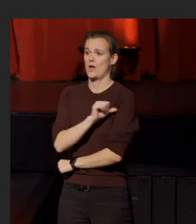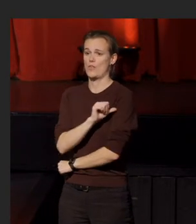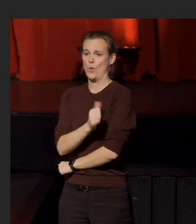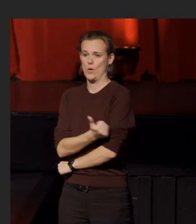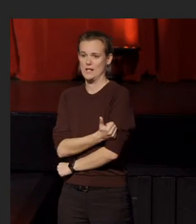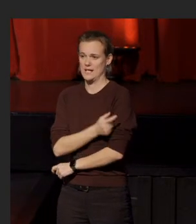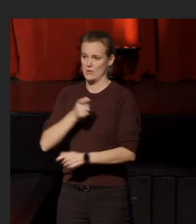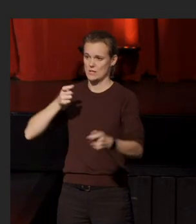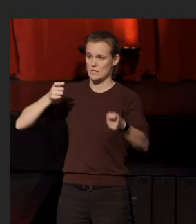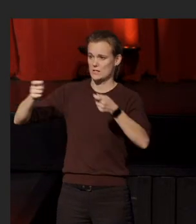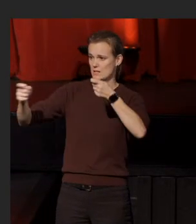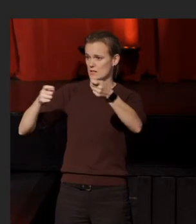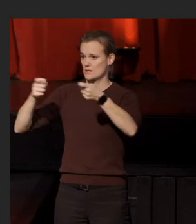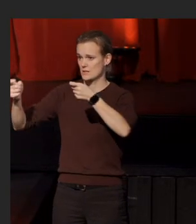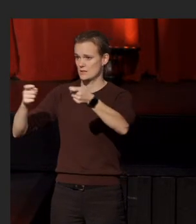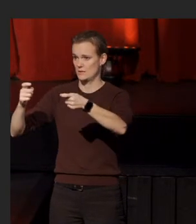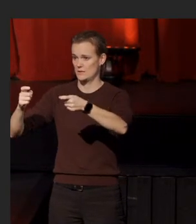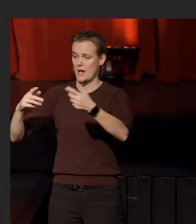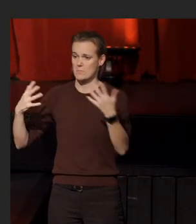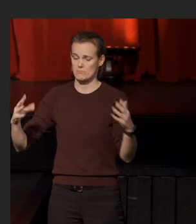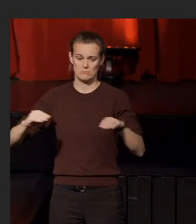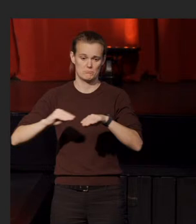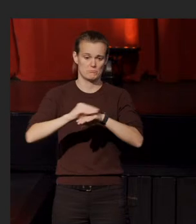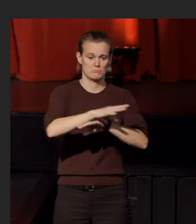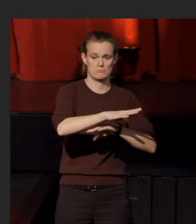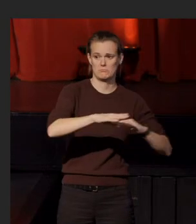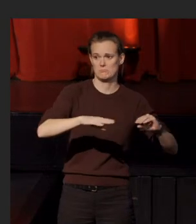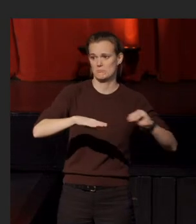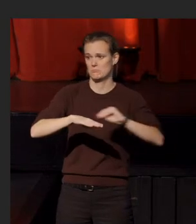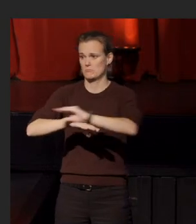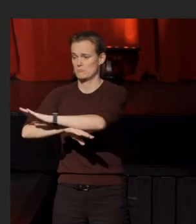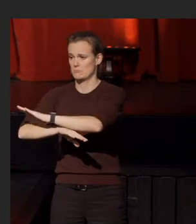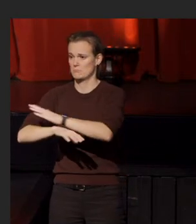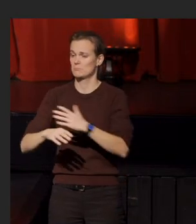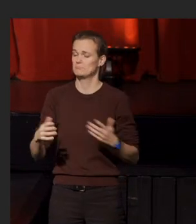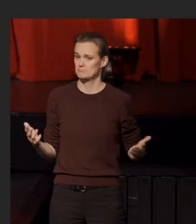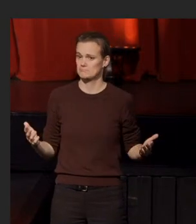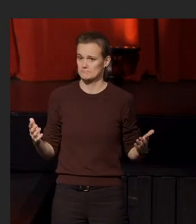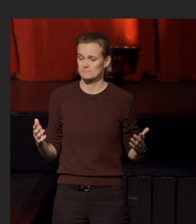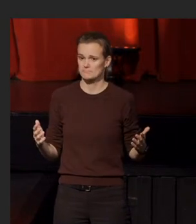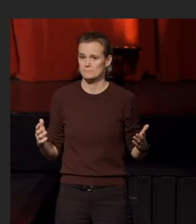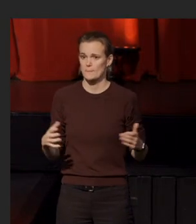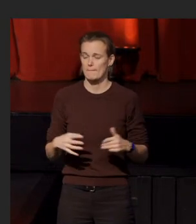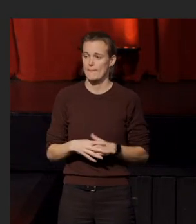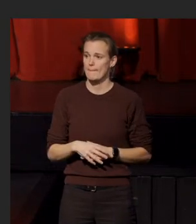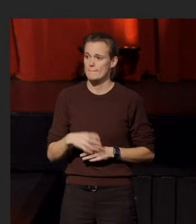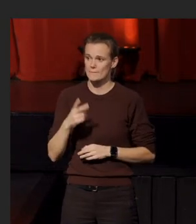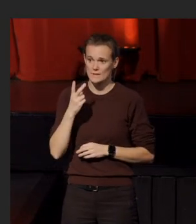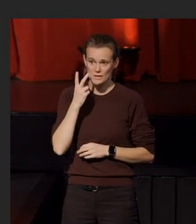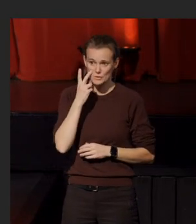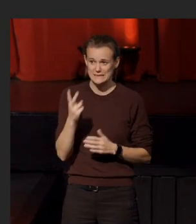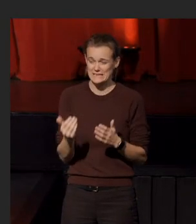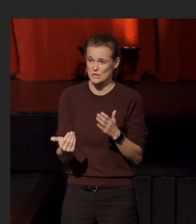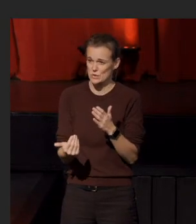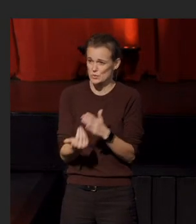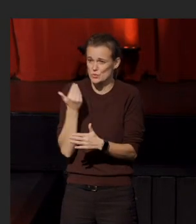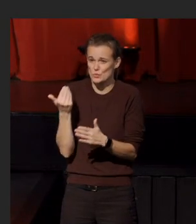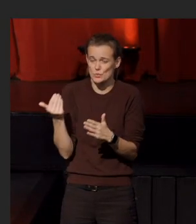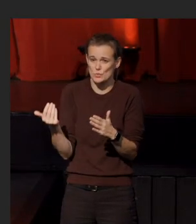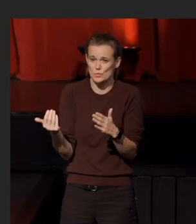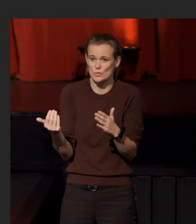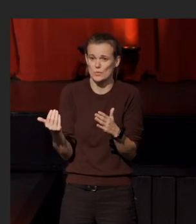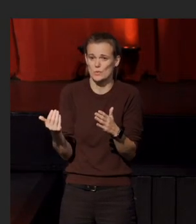authoritarianism and things like that. And it is principally the emergence of a whole new set of industries